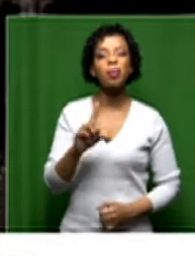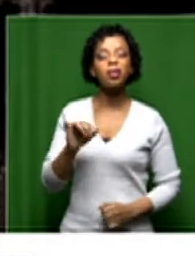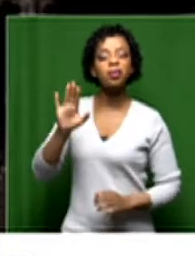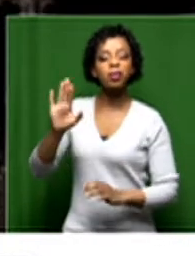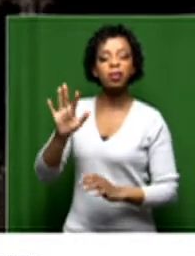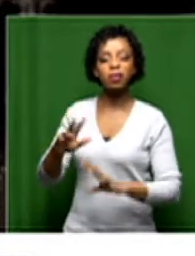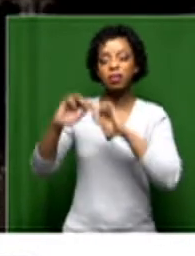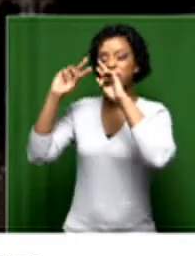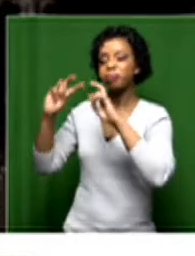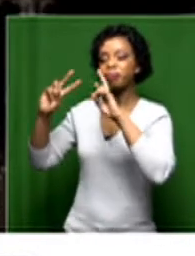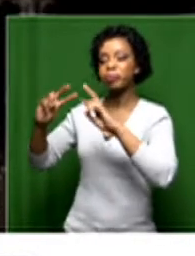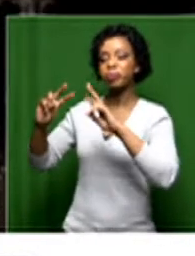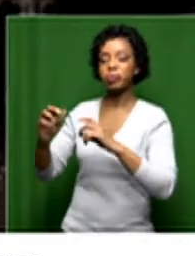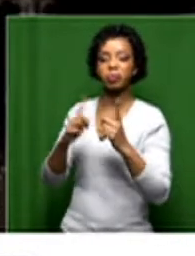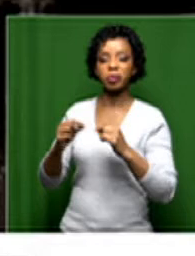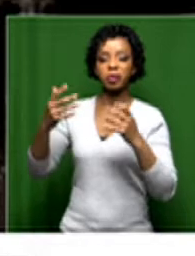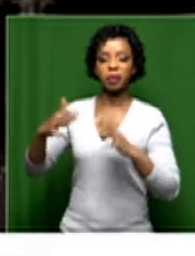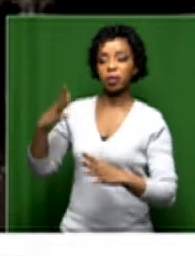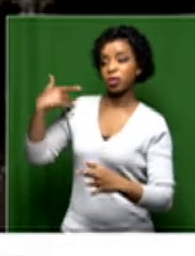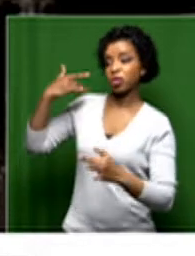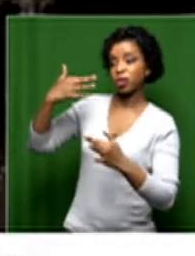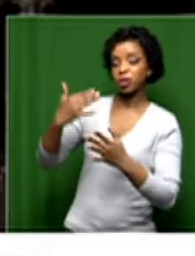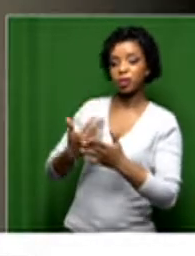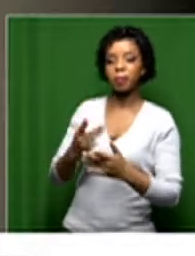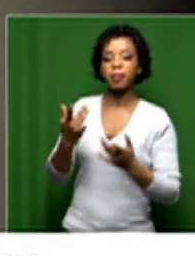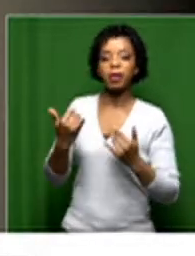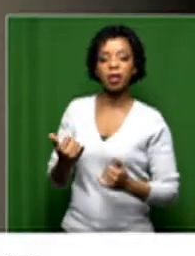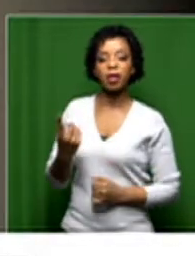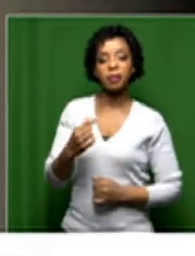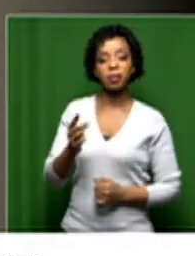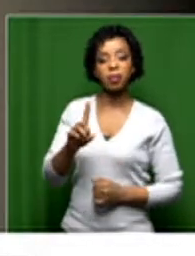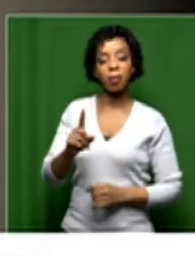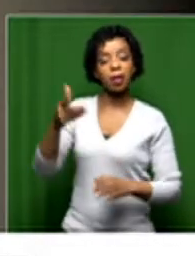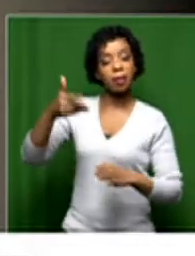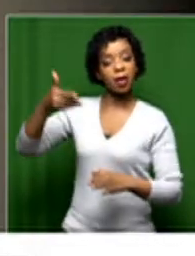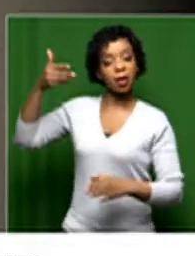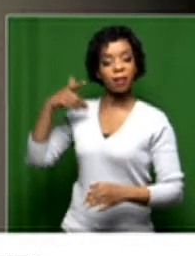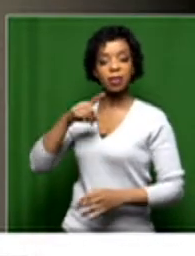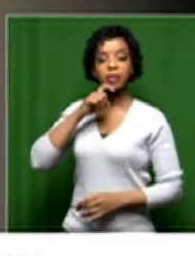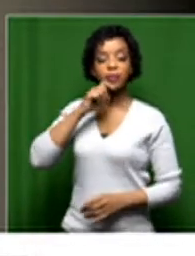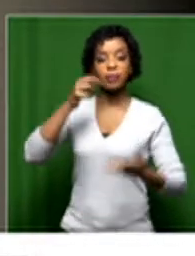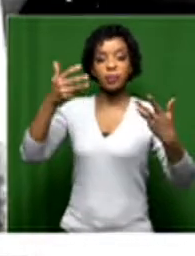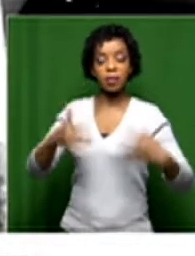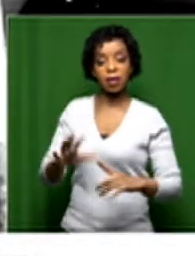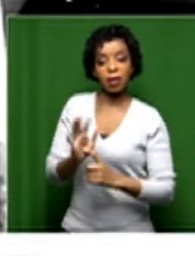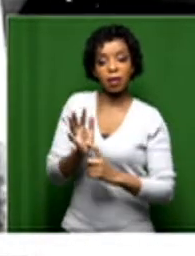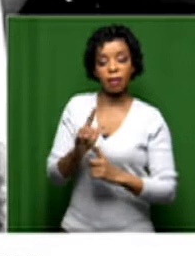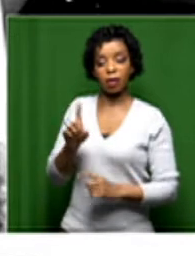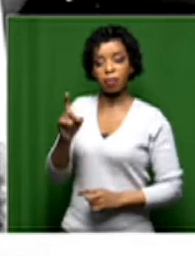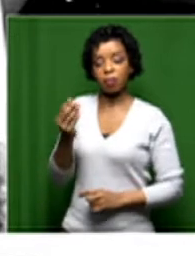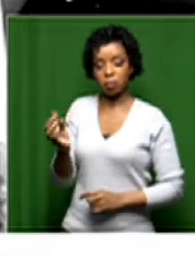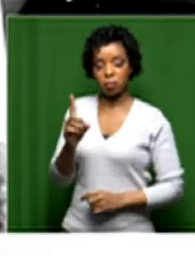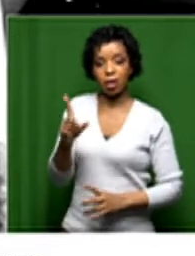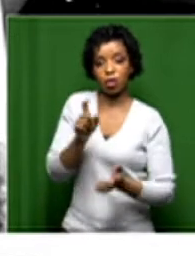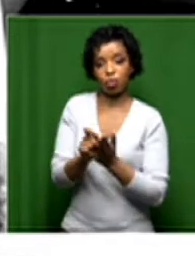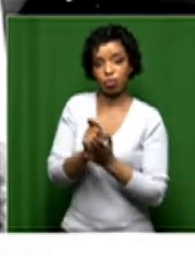his research and image-making period. Experimenting with previously used film, Mpho questions the written and unwritten rules